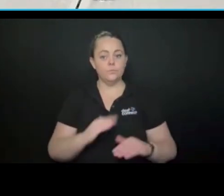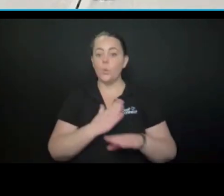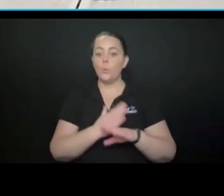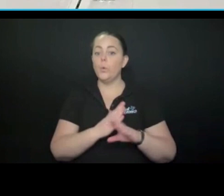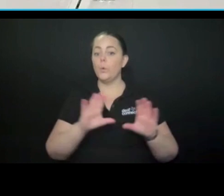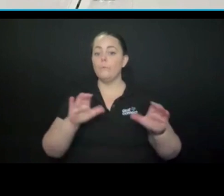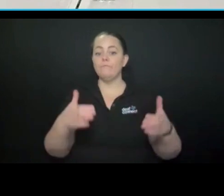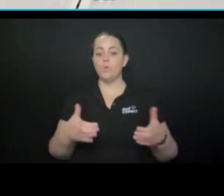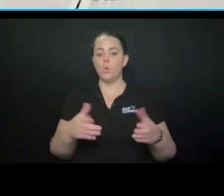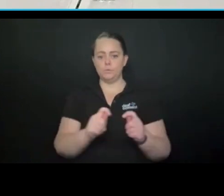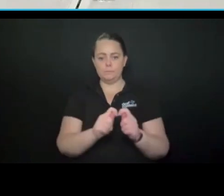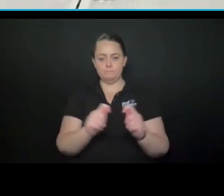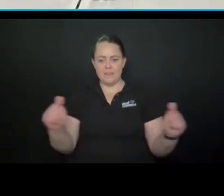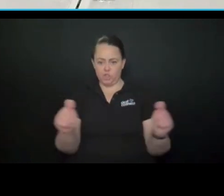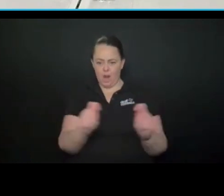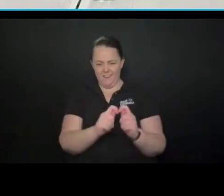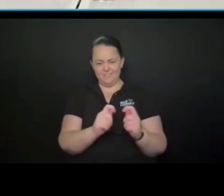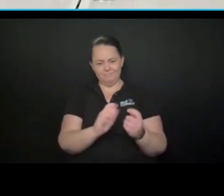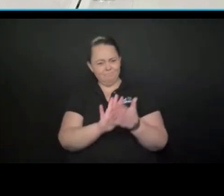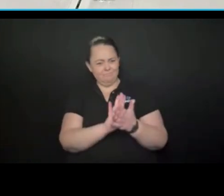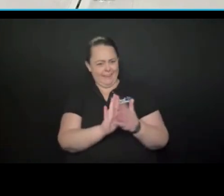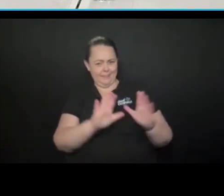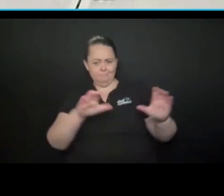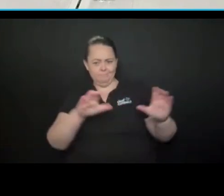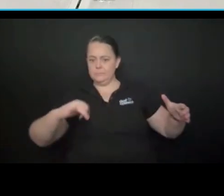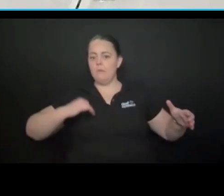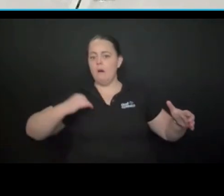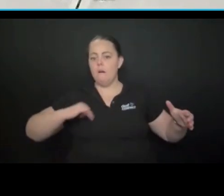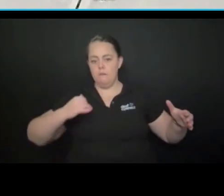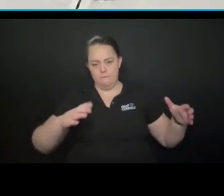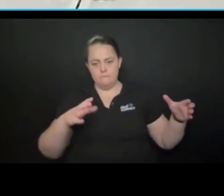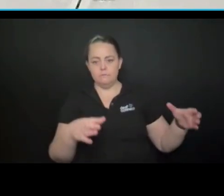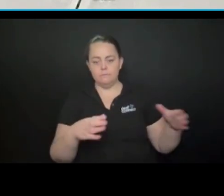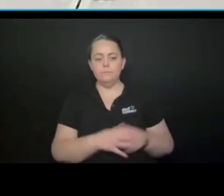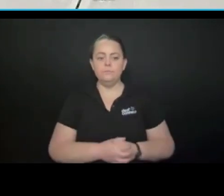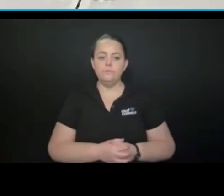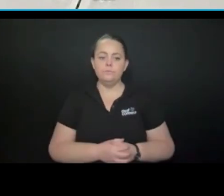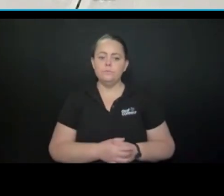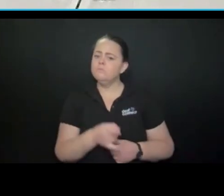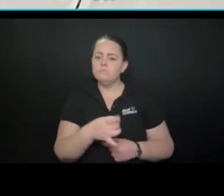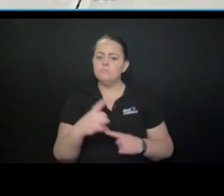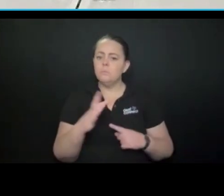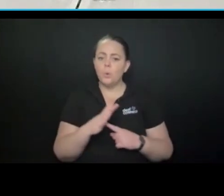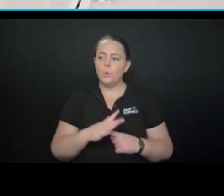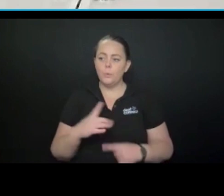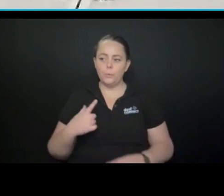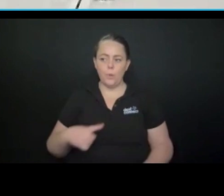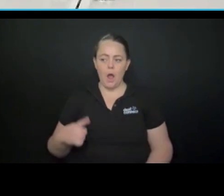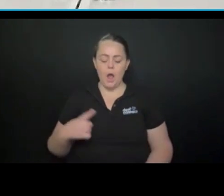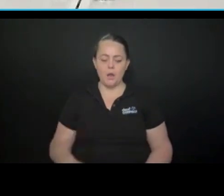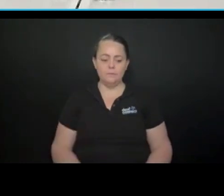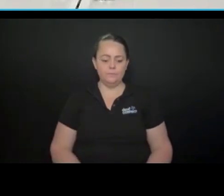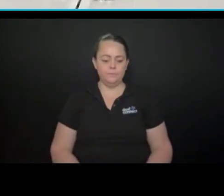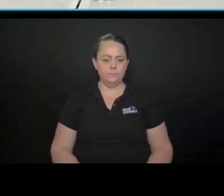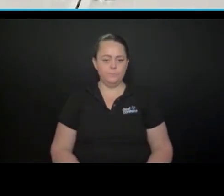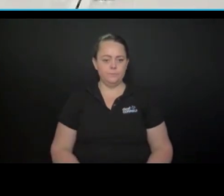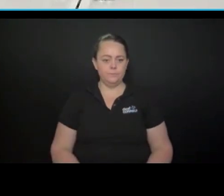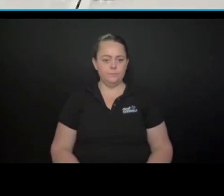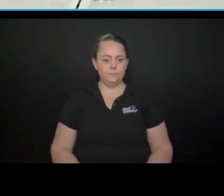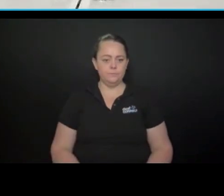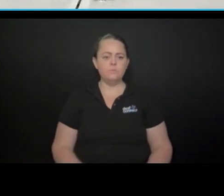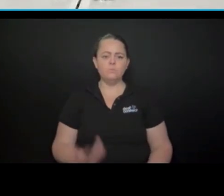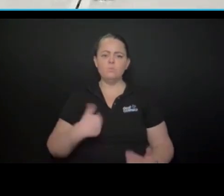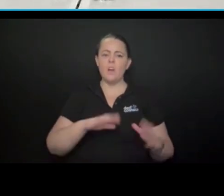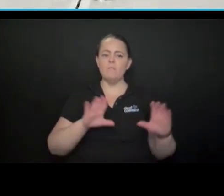workforce domain, and this measure, why is it important? The workforce quality indicator